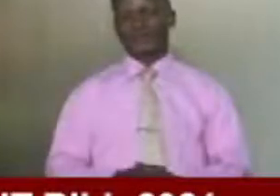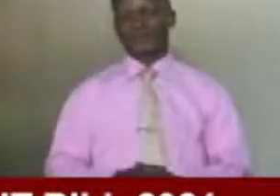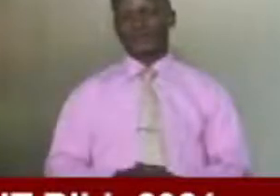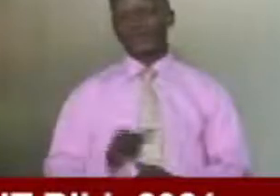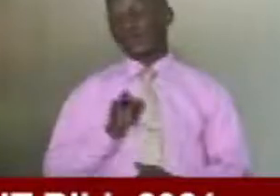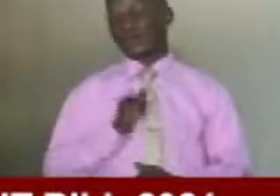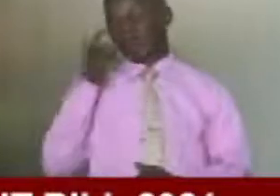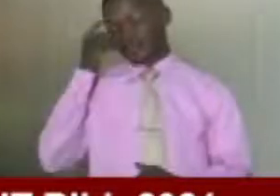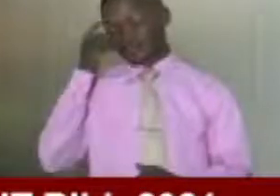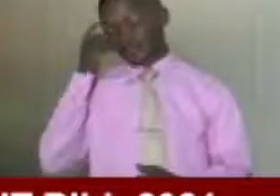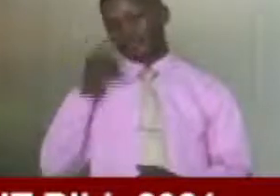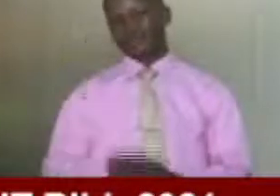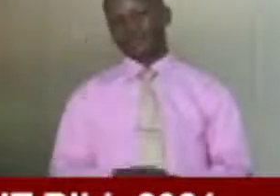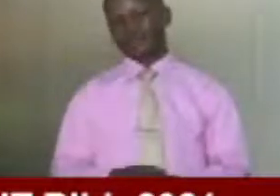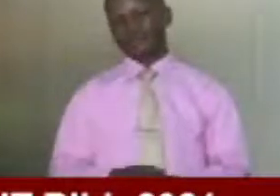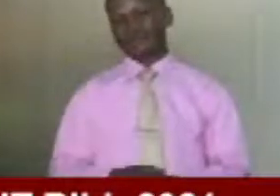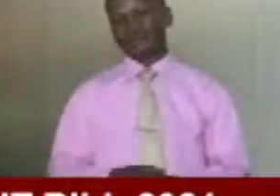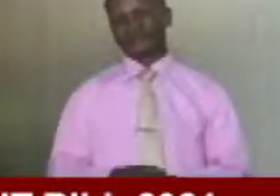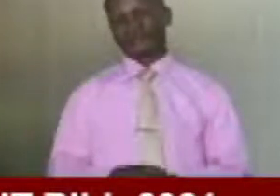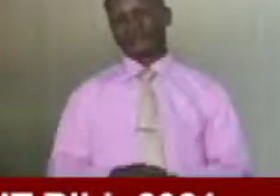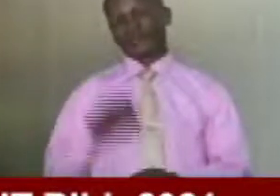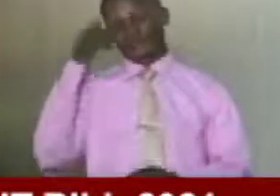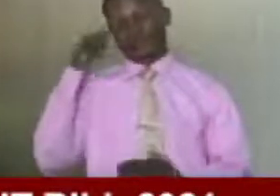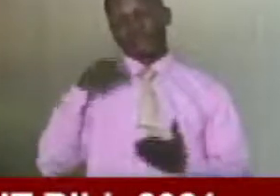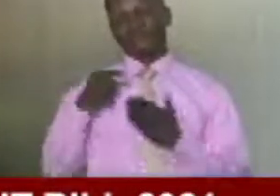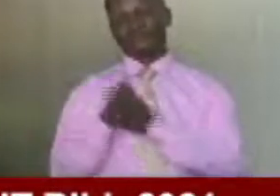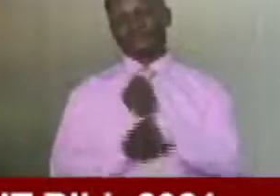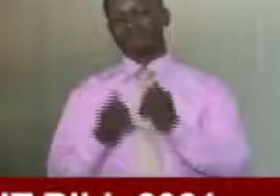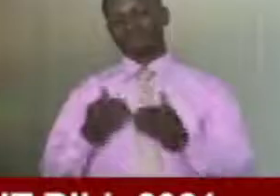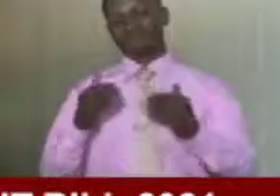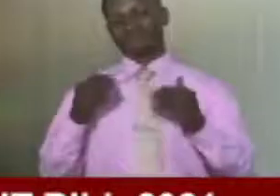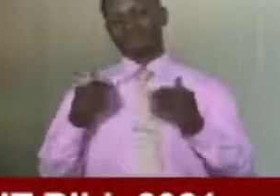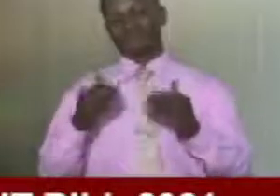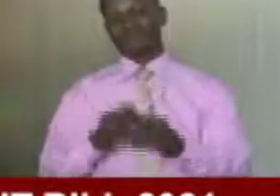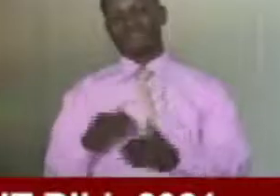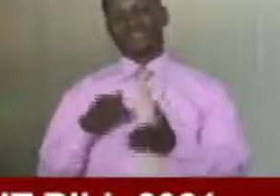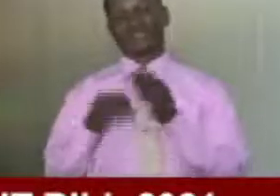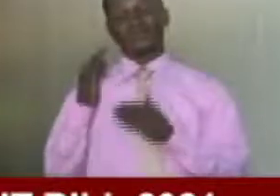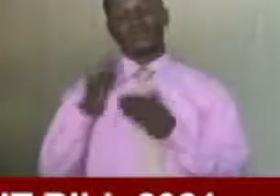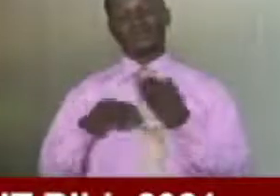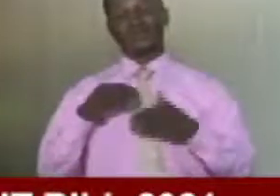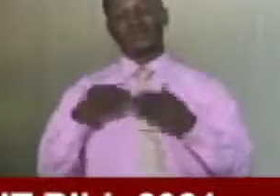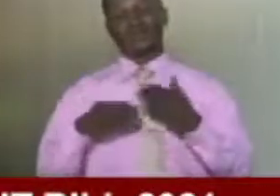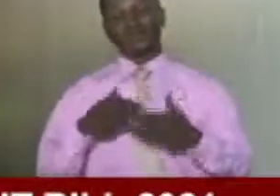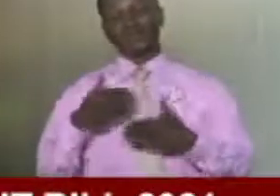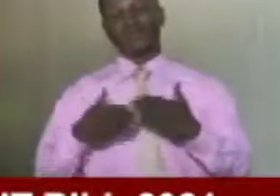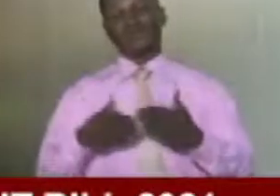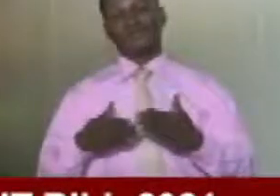I think that this country will be better off if we go into the next